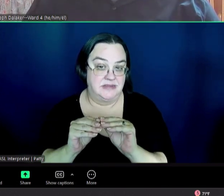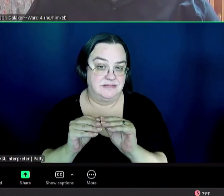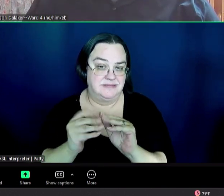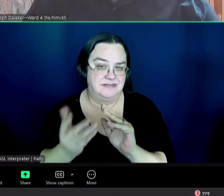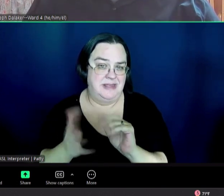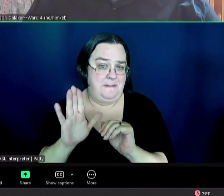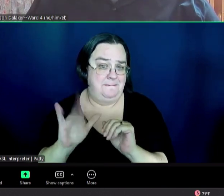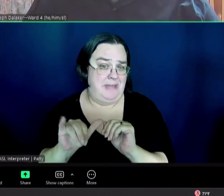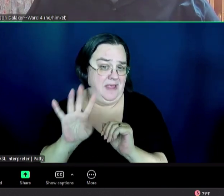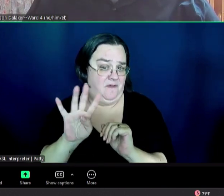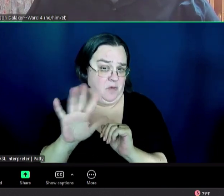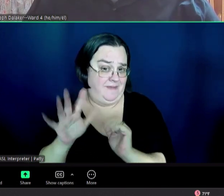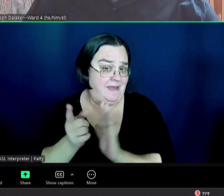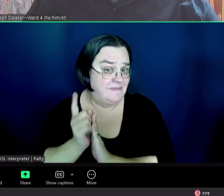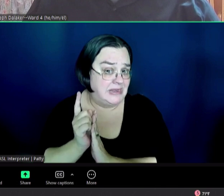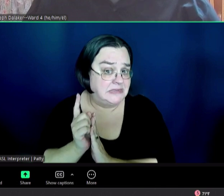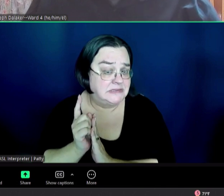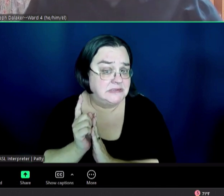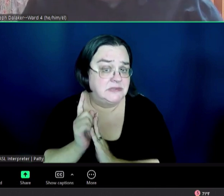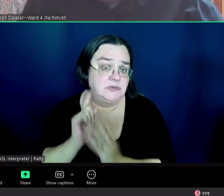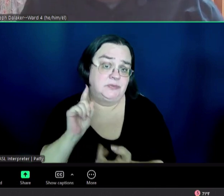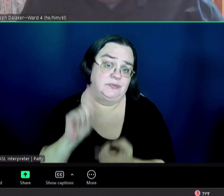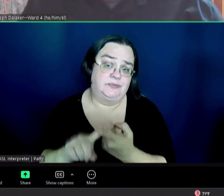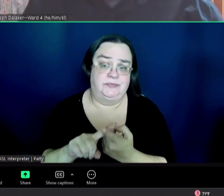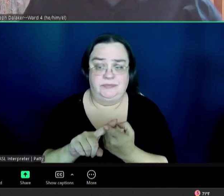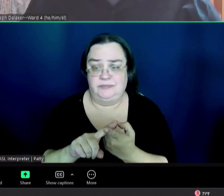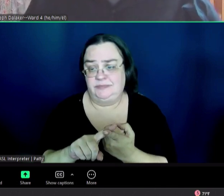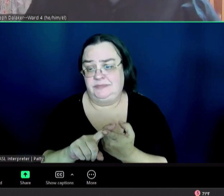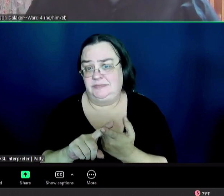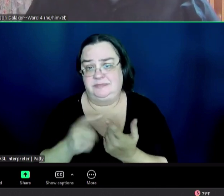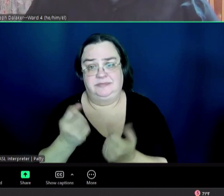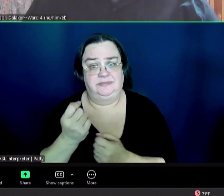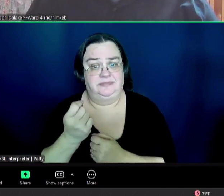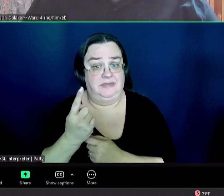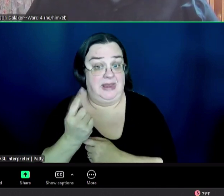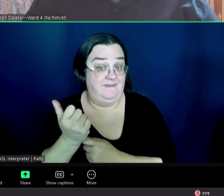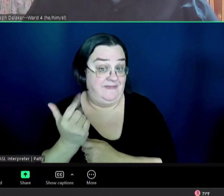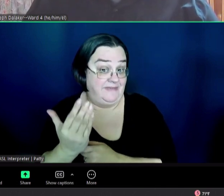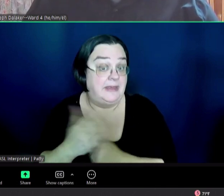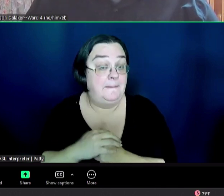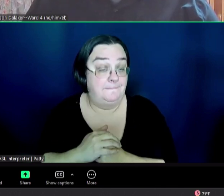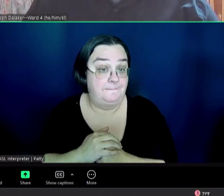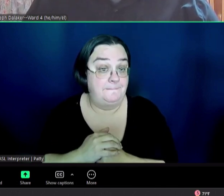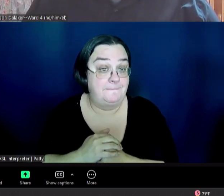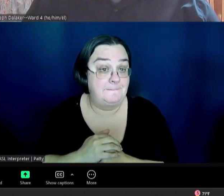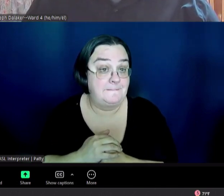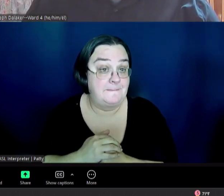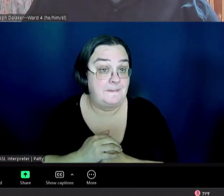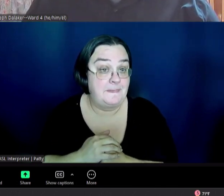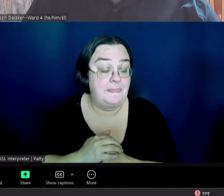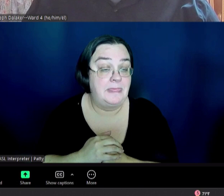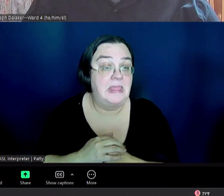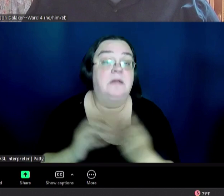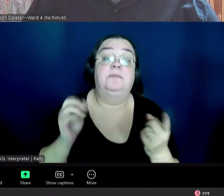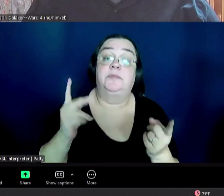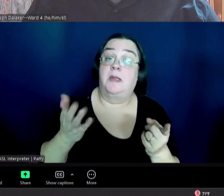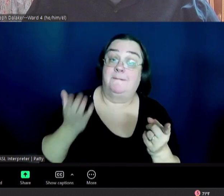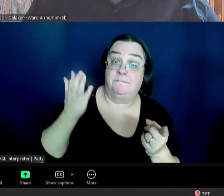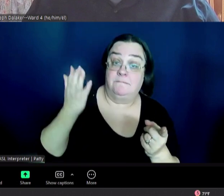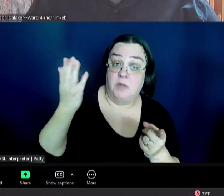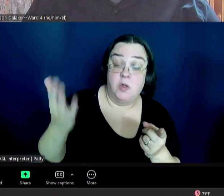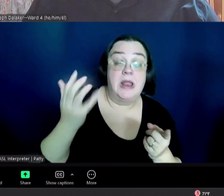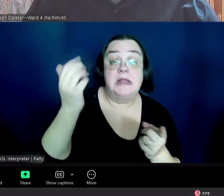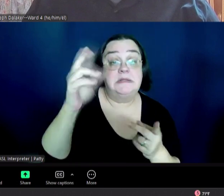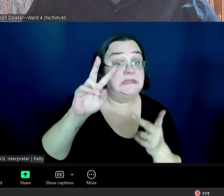by 45 minutes to 11:15. All right, there's a motion on the floor. Is there a